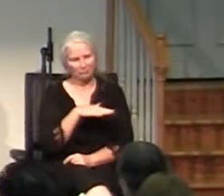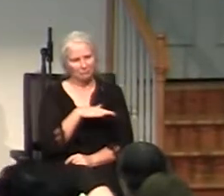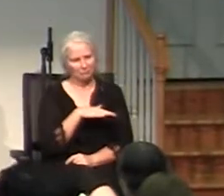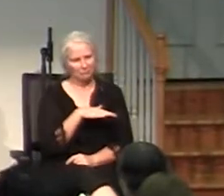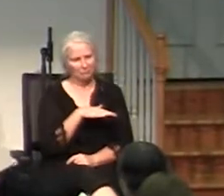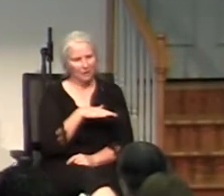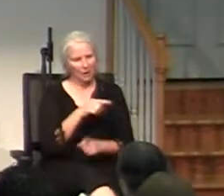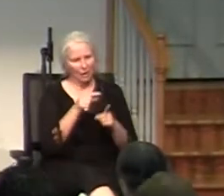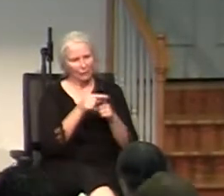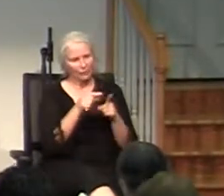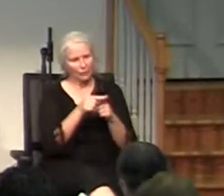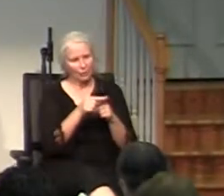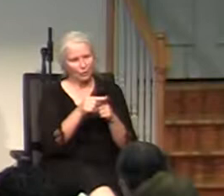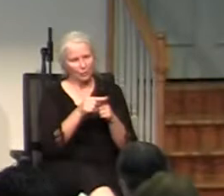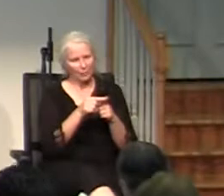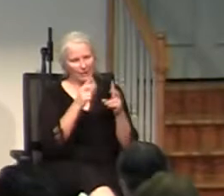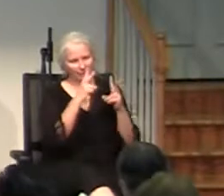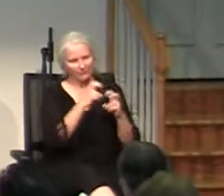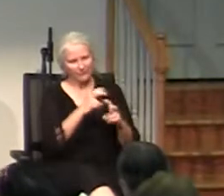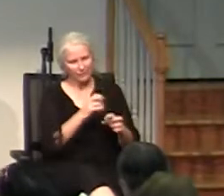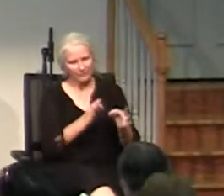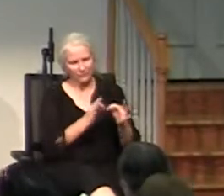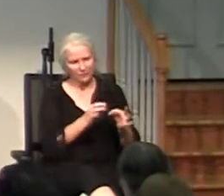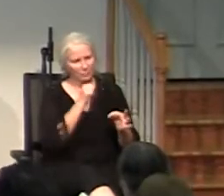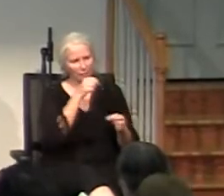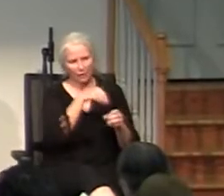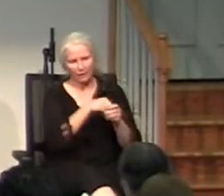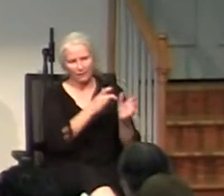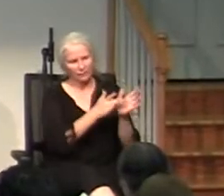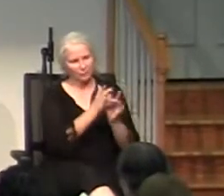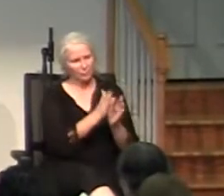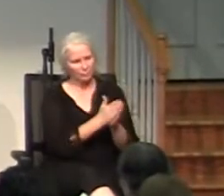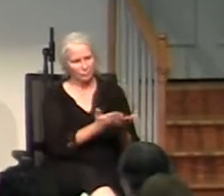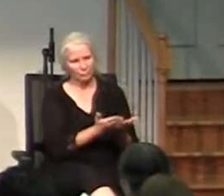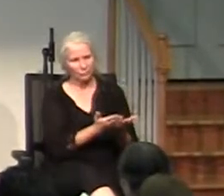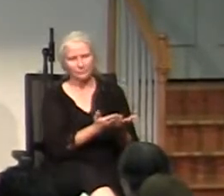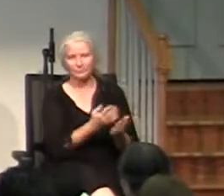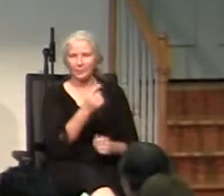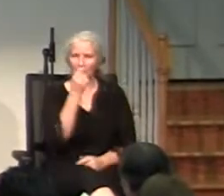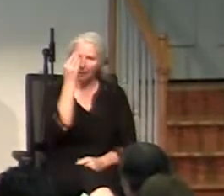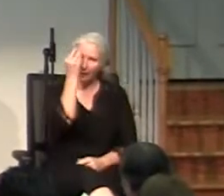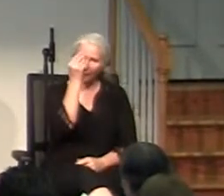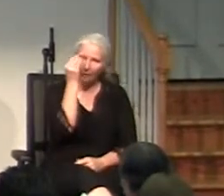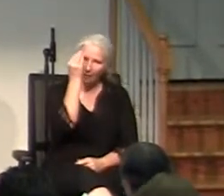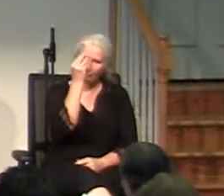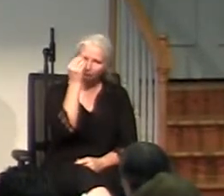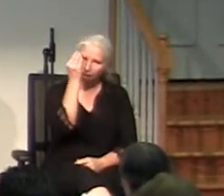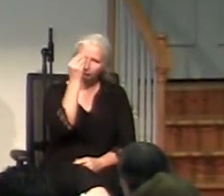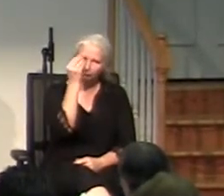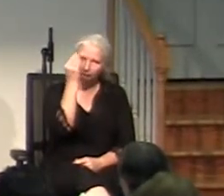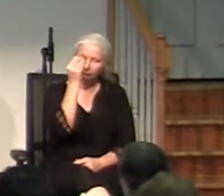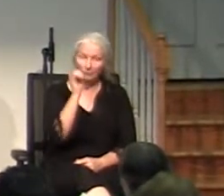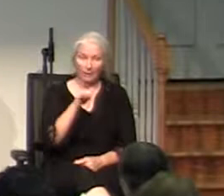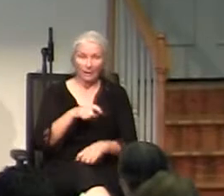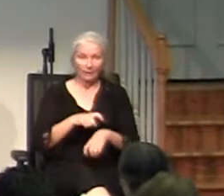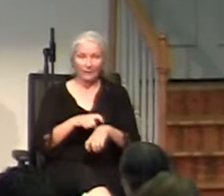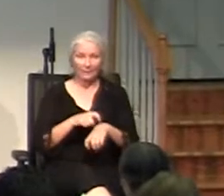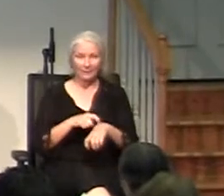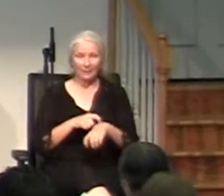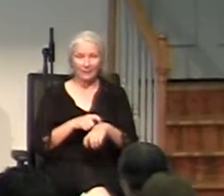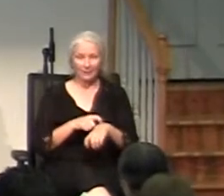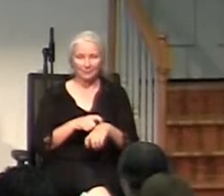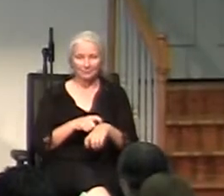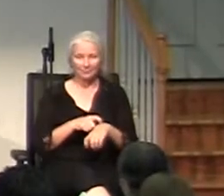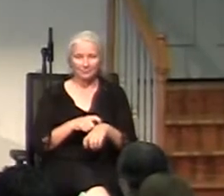the term investigative judgment is not in the scriptures. And I thought for a while, and at that time there was some activity,